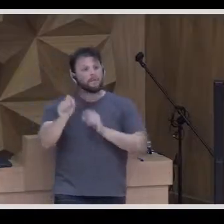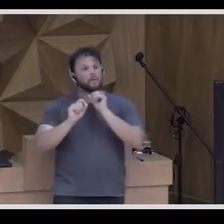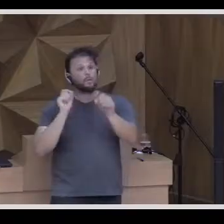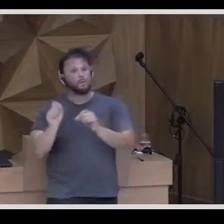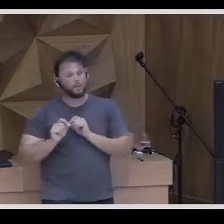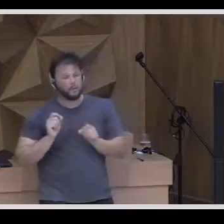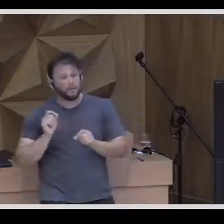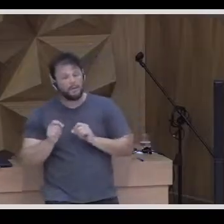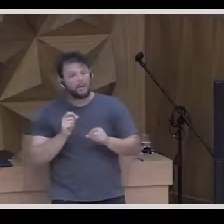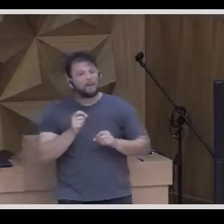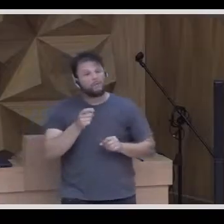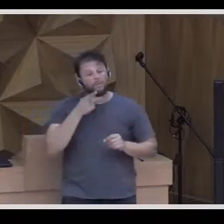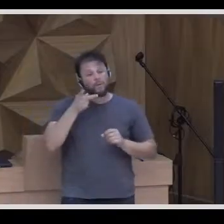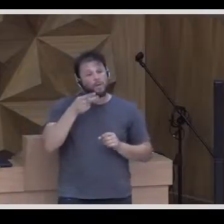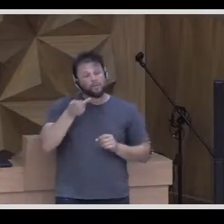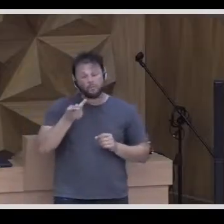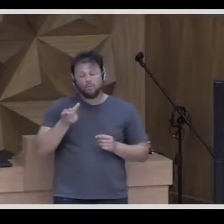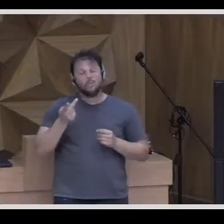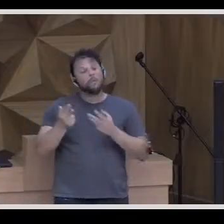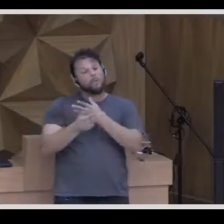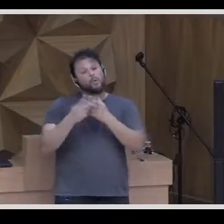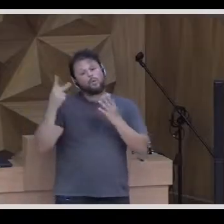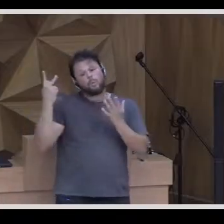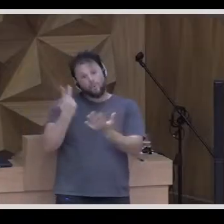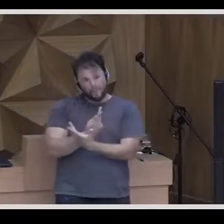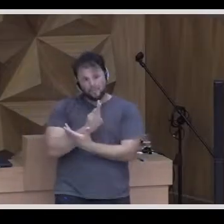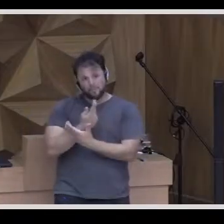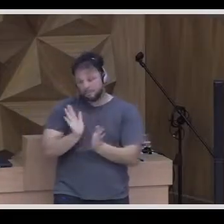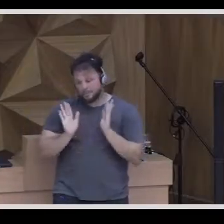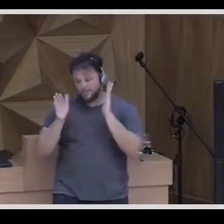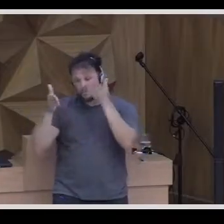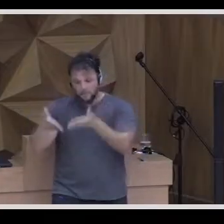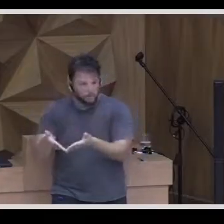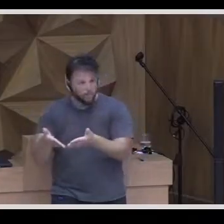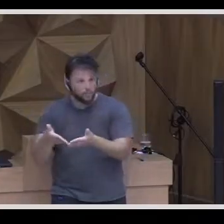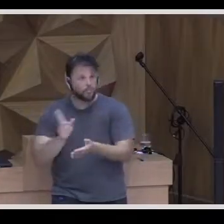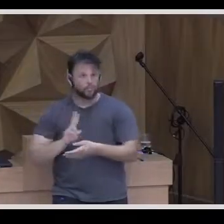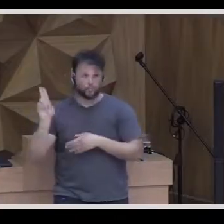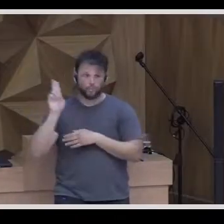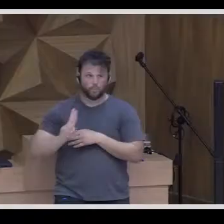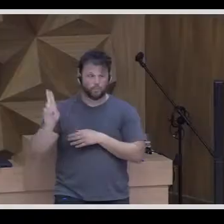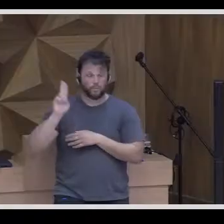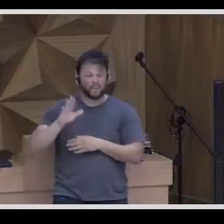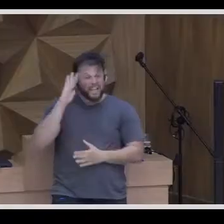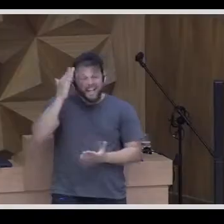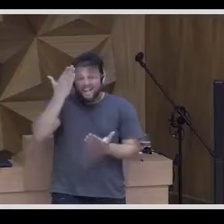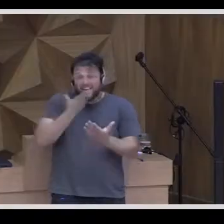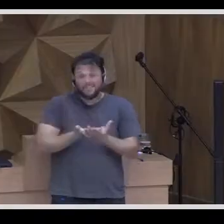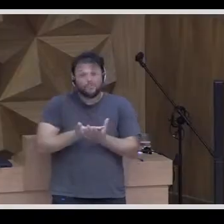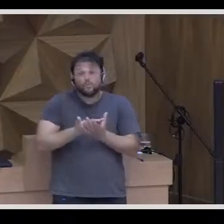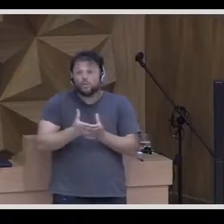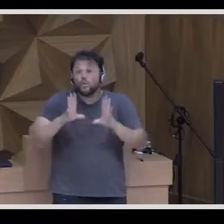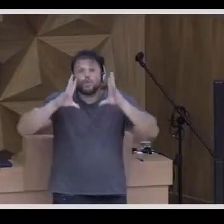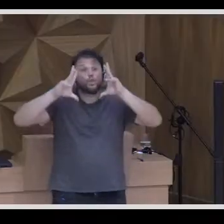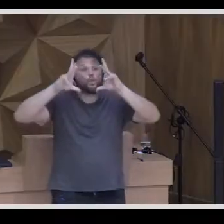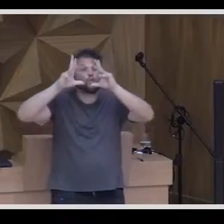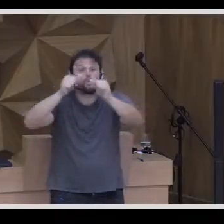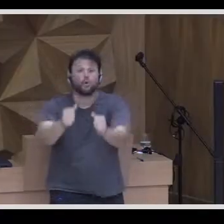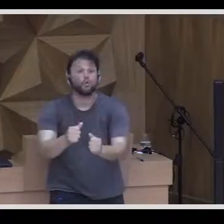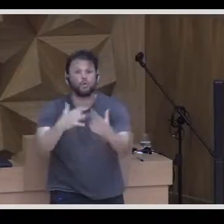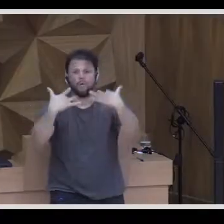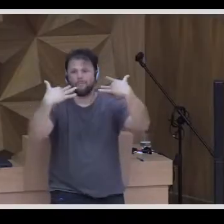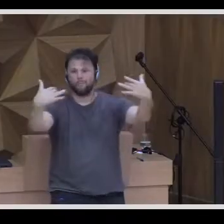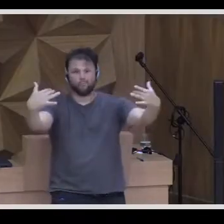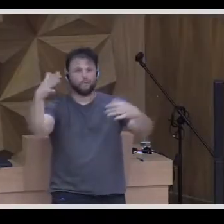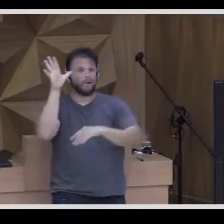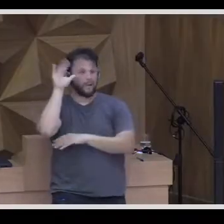case. And it's a use case that I suspect everyone in this room will be familiar with. And it's a use case that I expect will be turning up